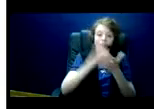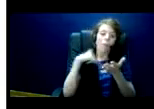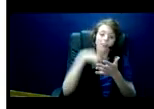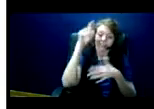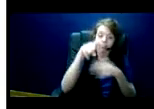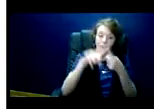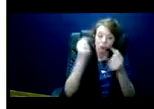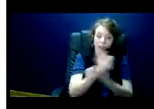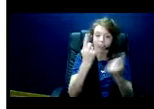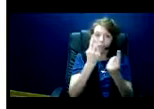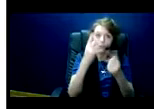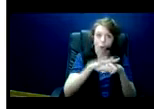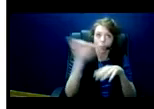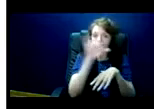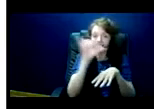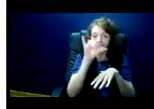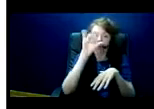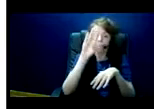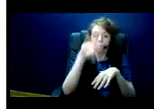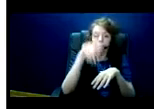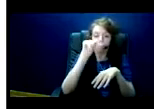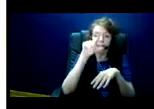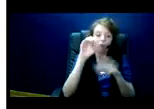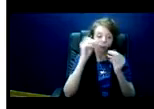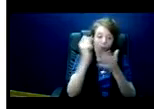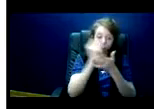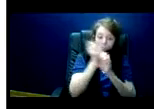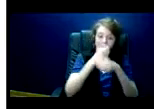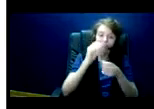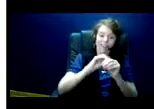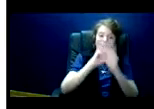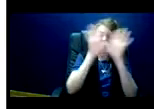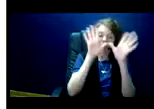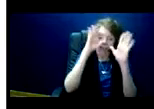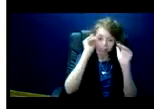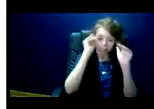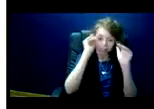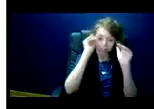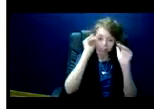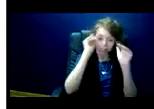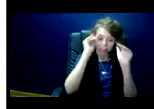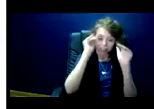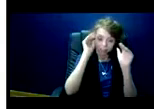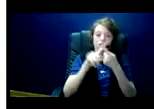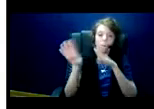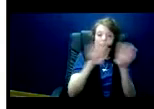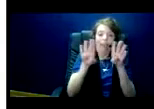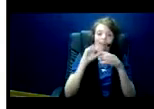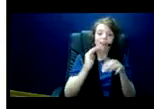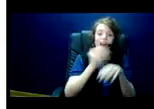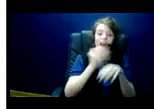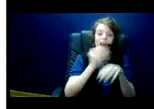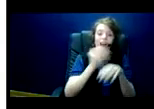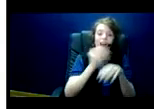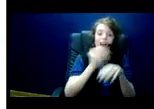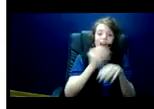on the same page about, so that we were creating just as clear expectations for how to behave inside of our Zoom classroom as we